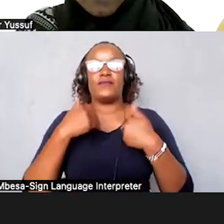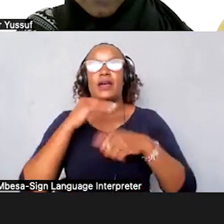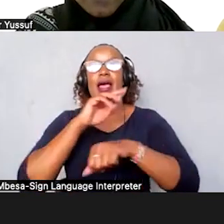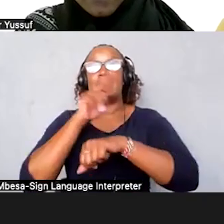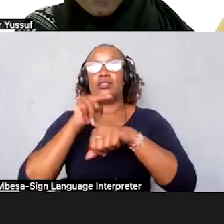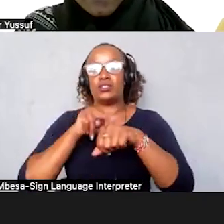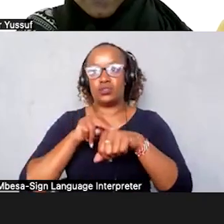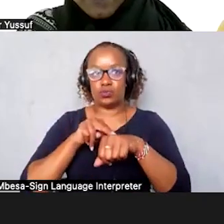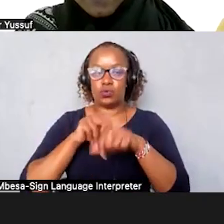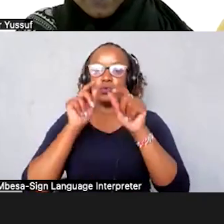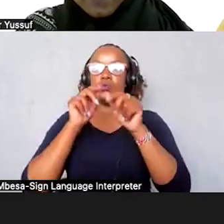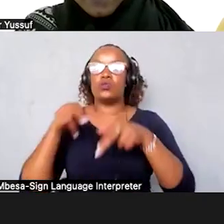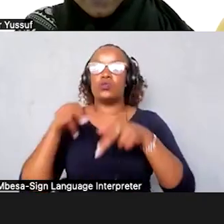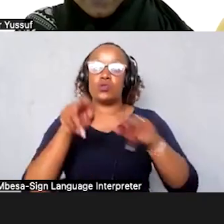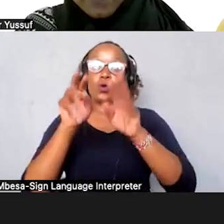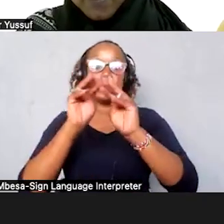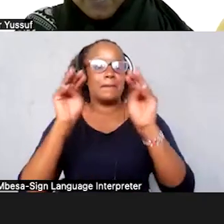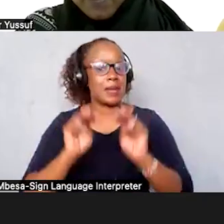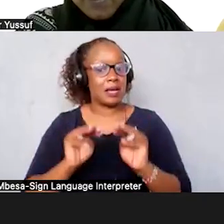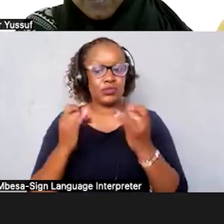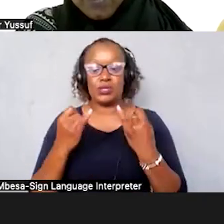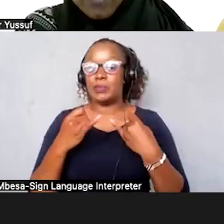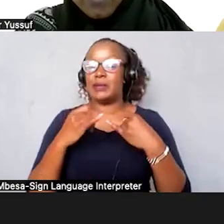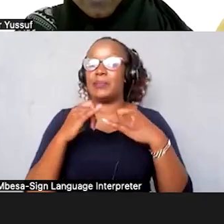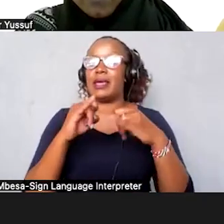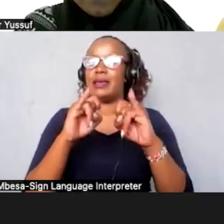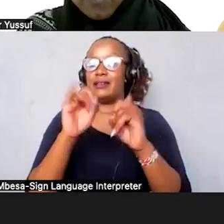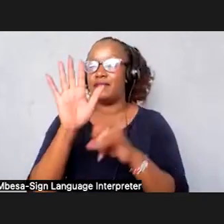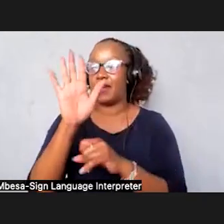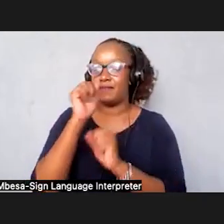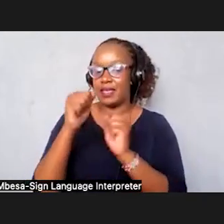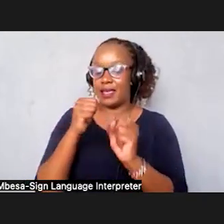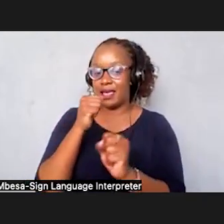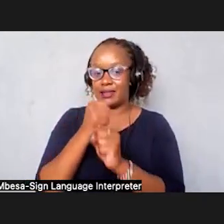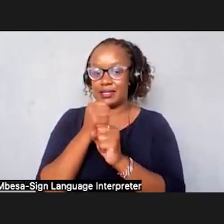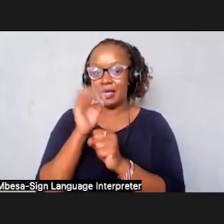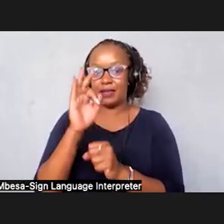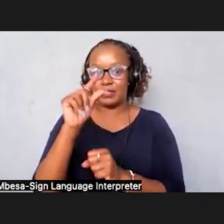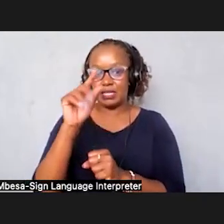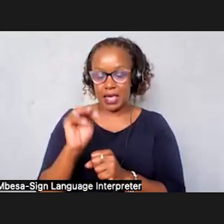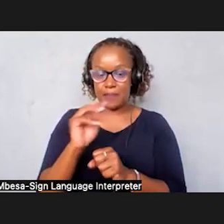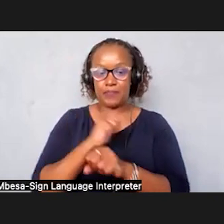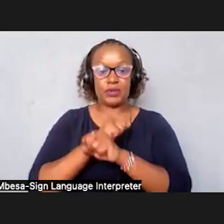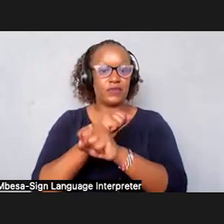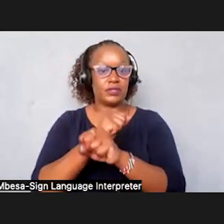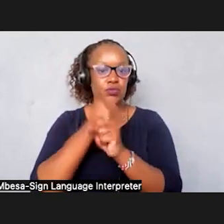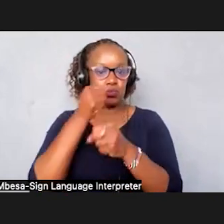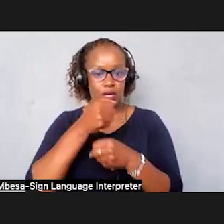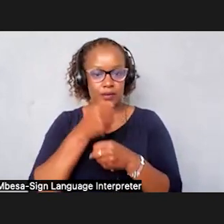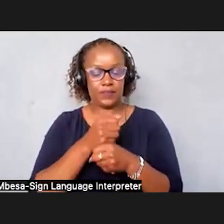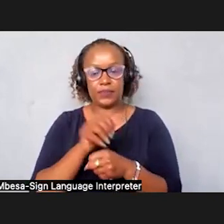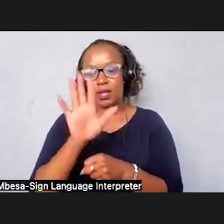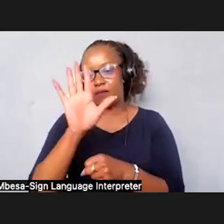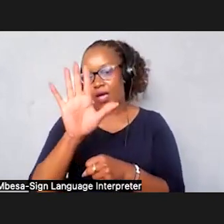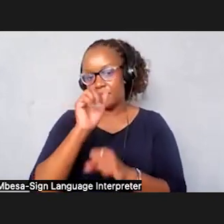to implement these 5 years FGM prevention work. So for the 5 years, we have